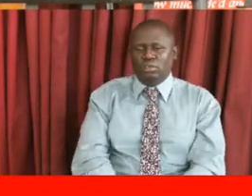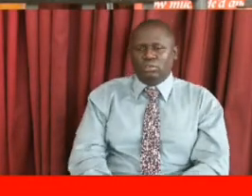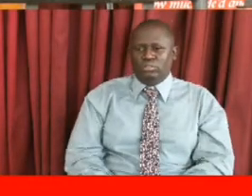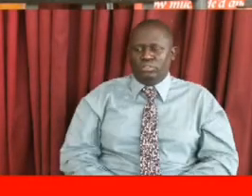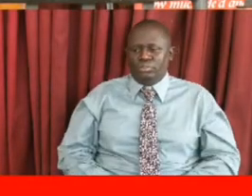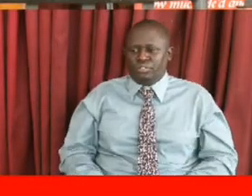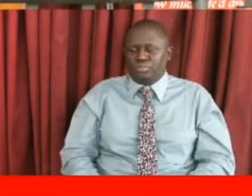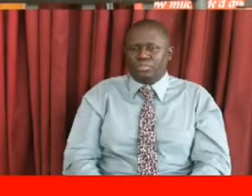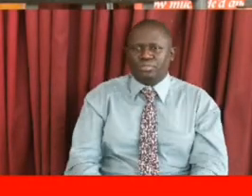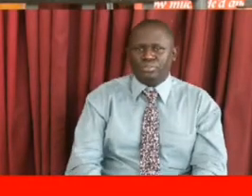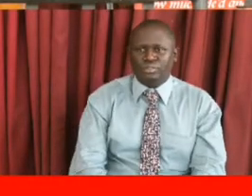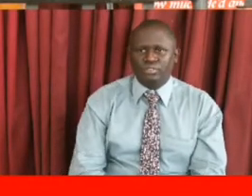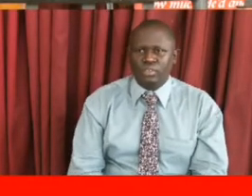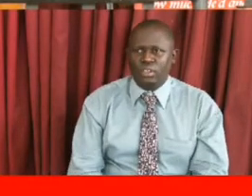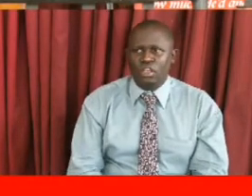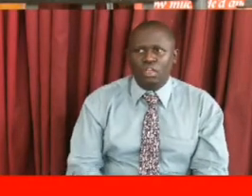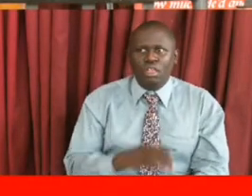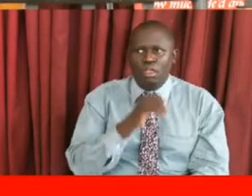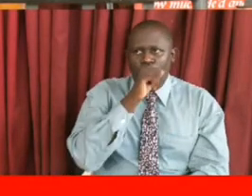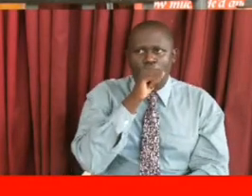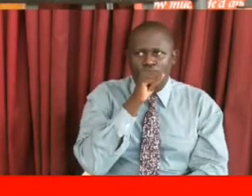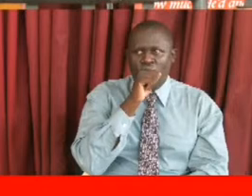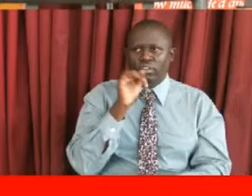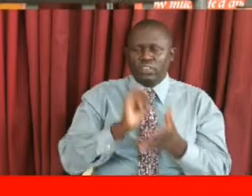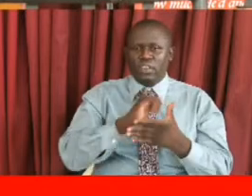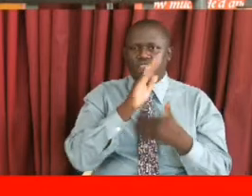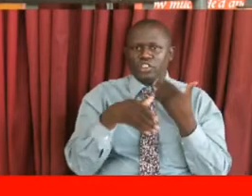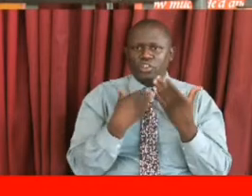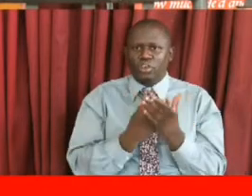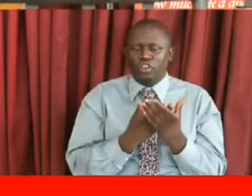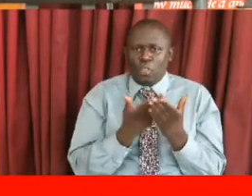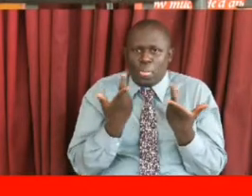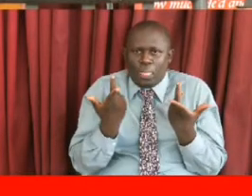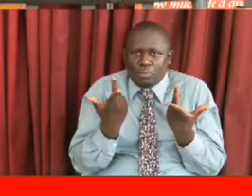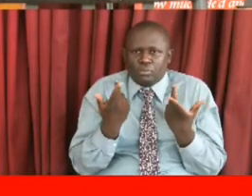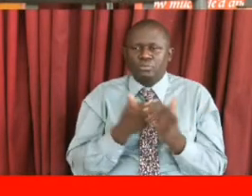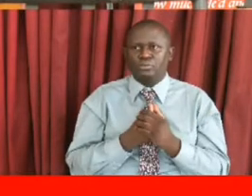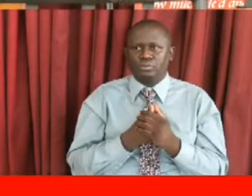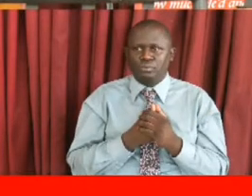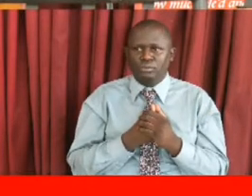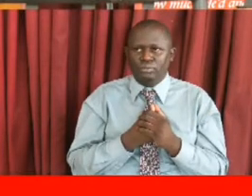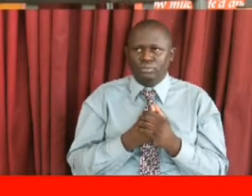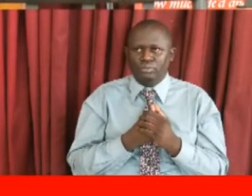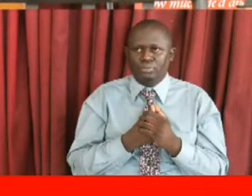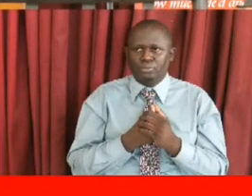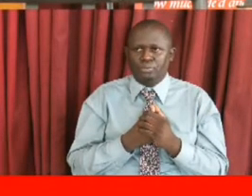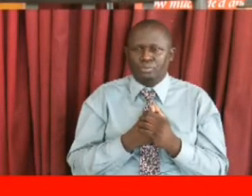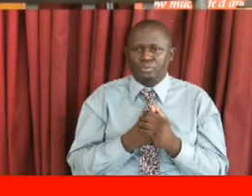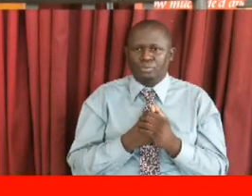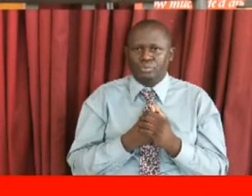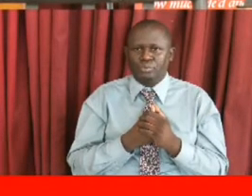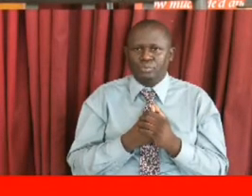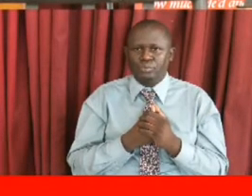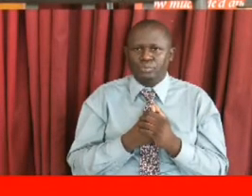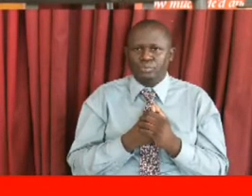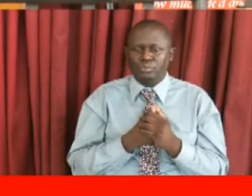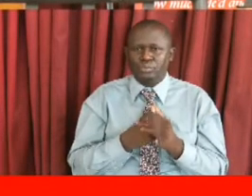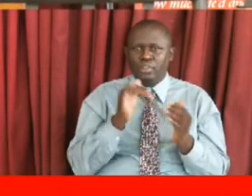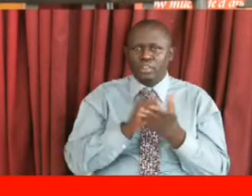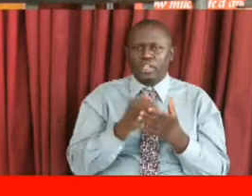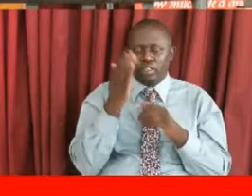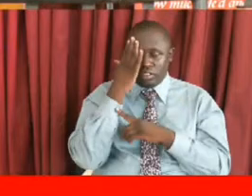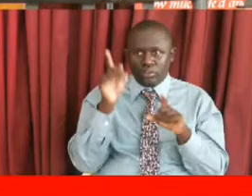hallelujah amen that's why when the Thunders went forth that's called the